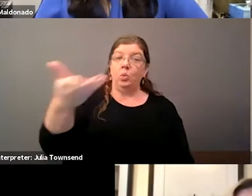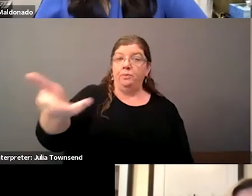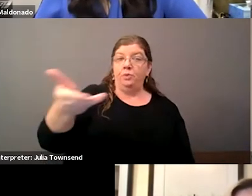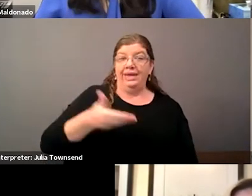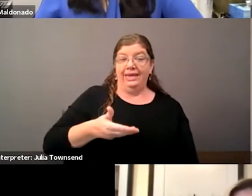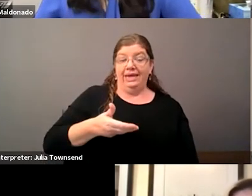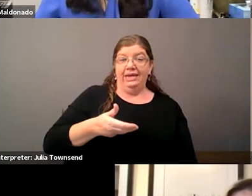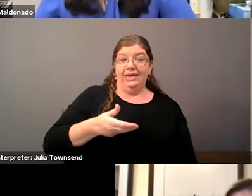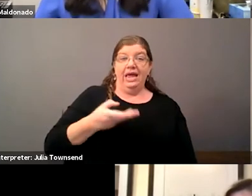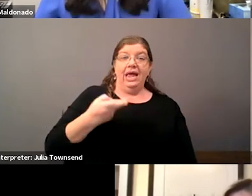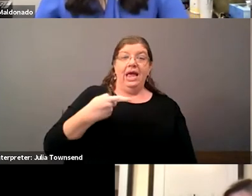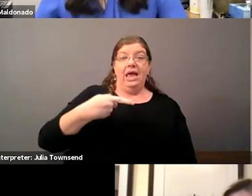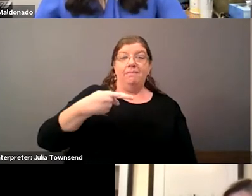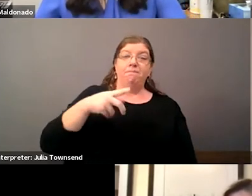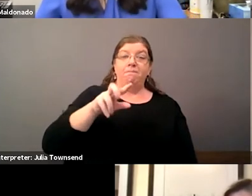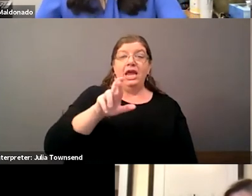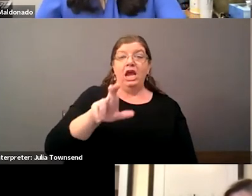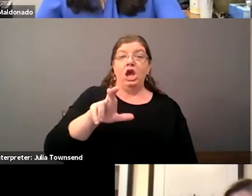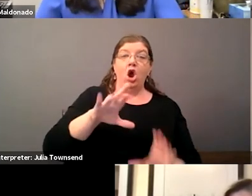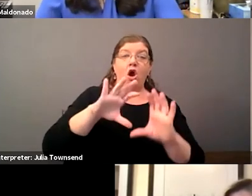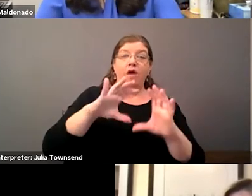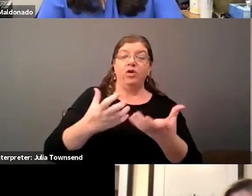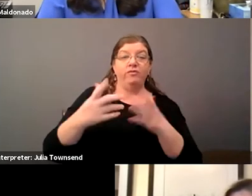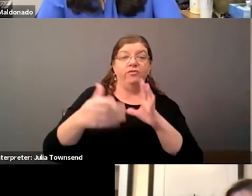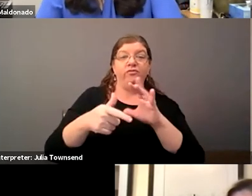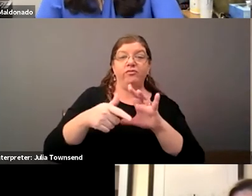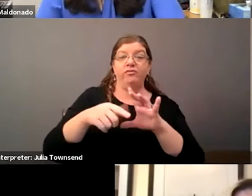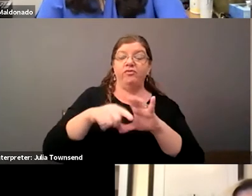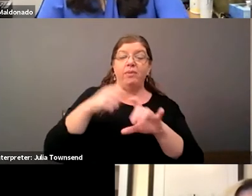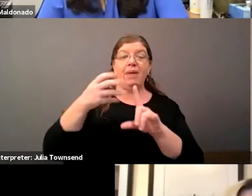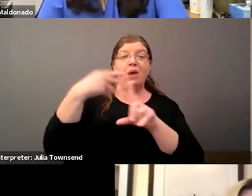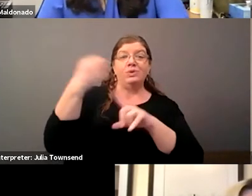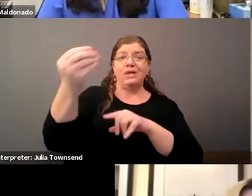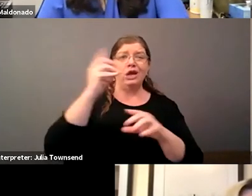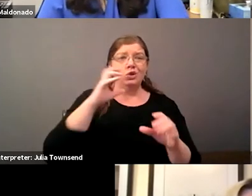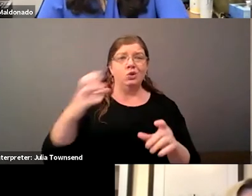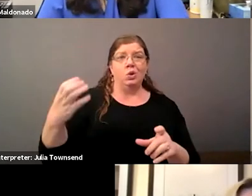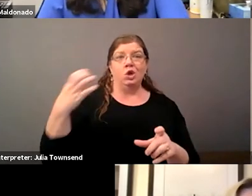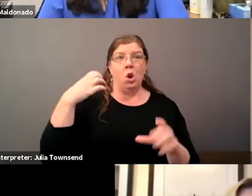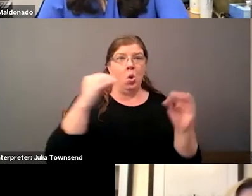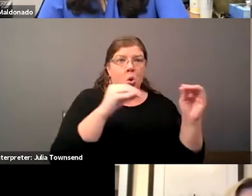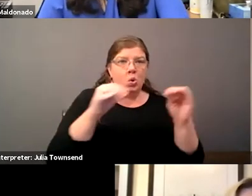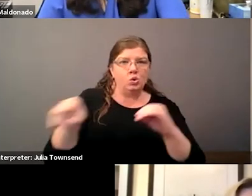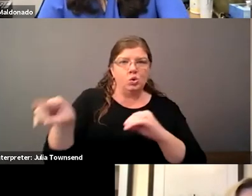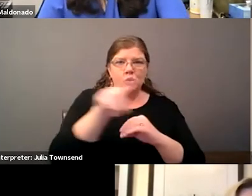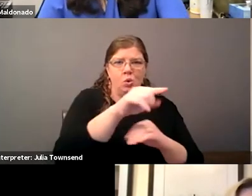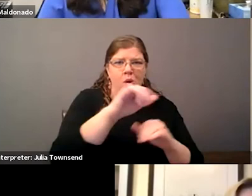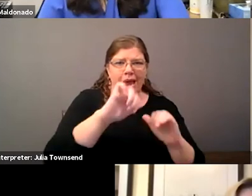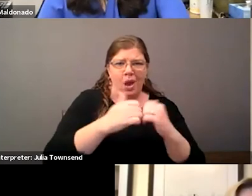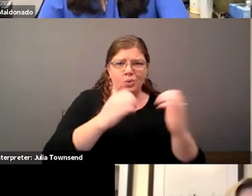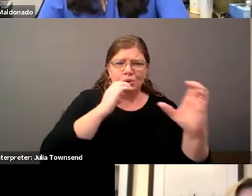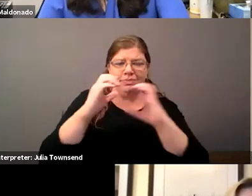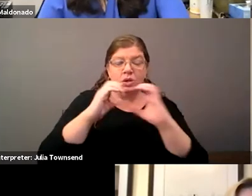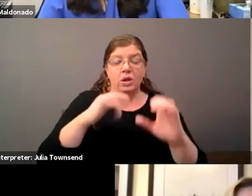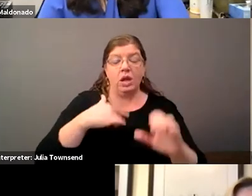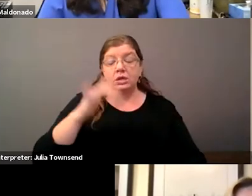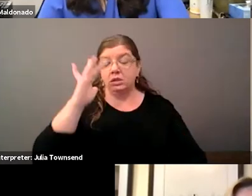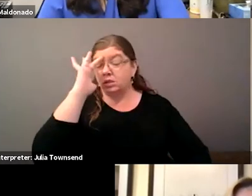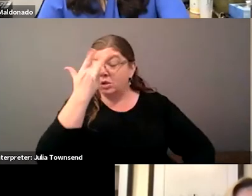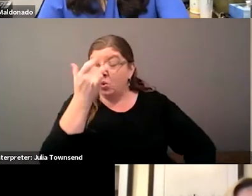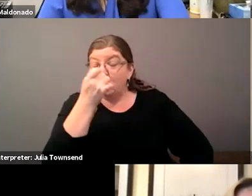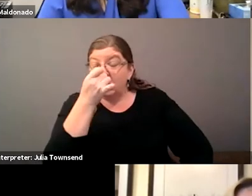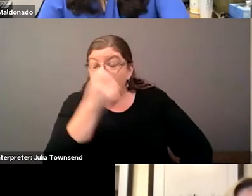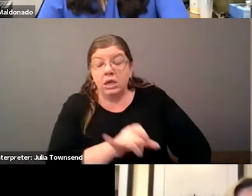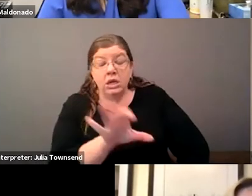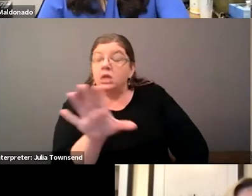outside pr firm to basically t coach you all on communication this is ridiculous and it's a